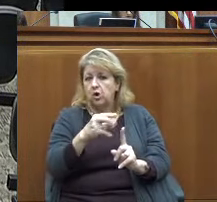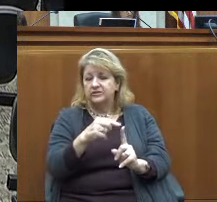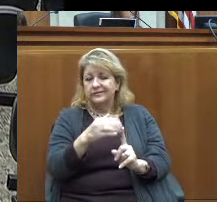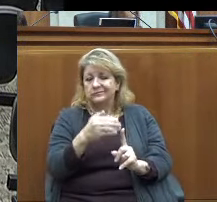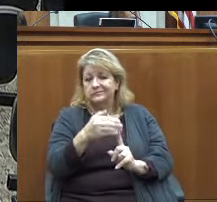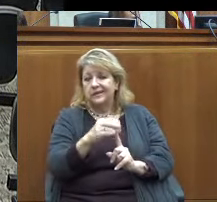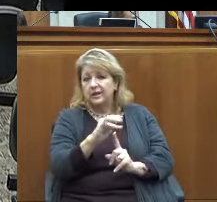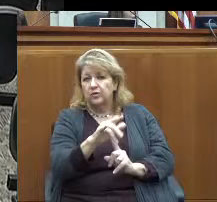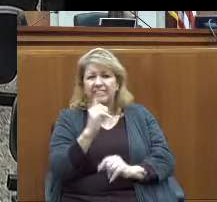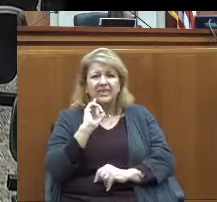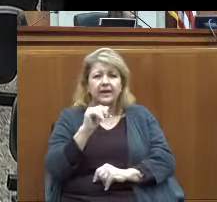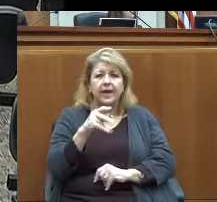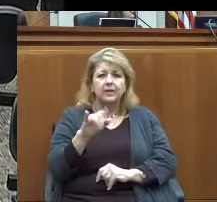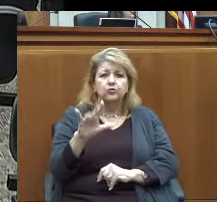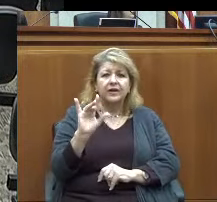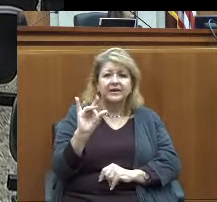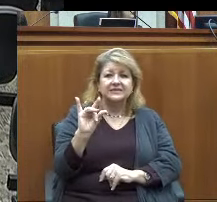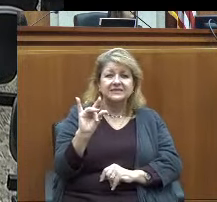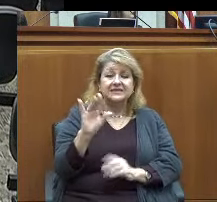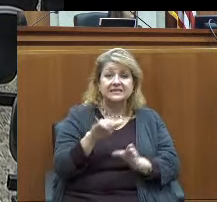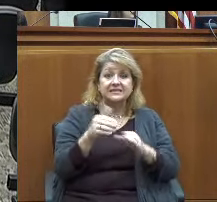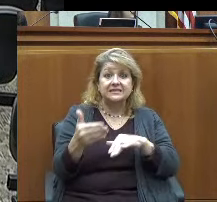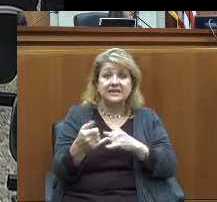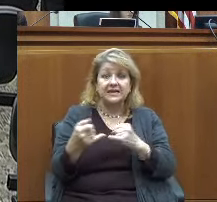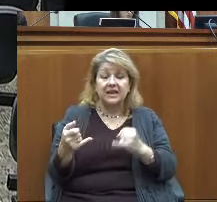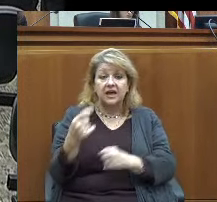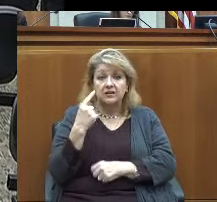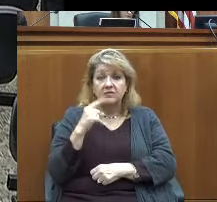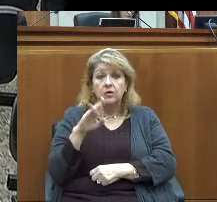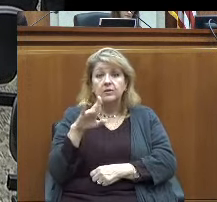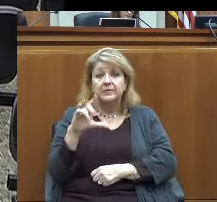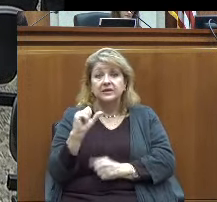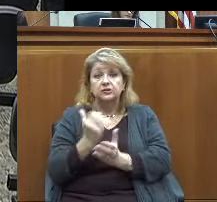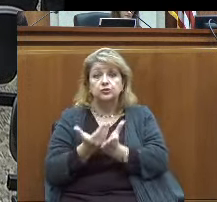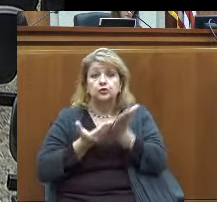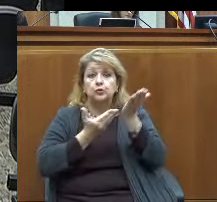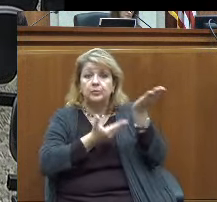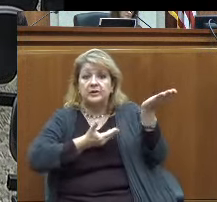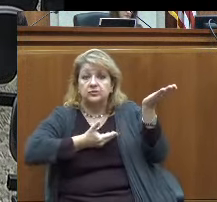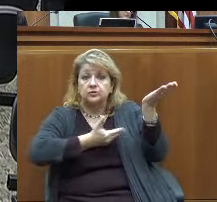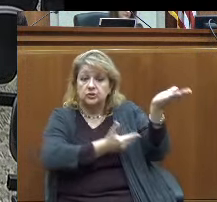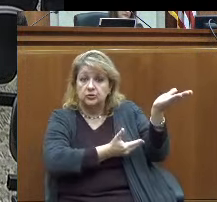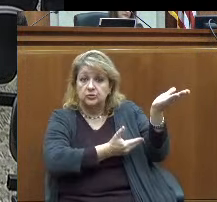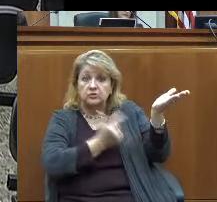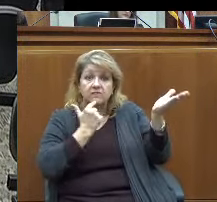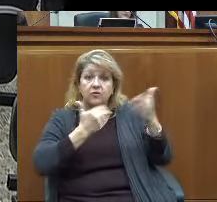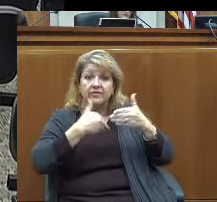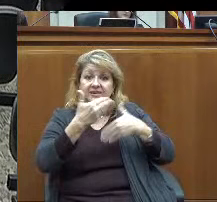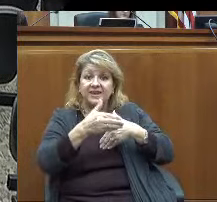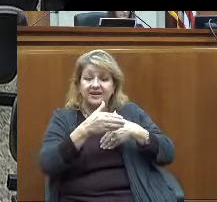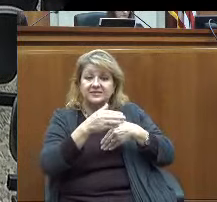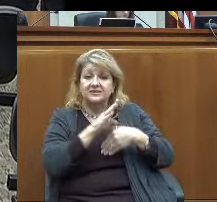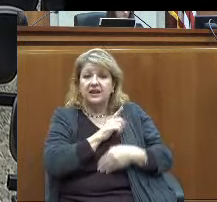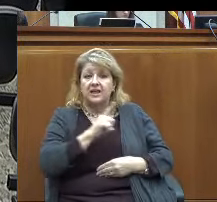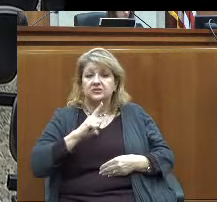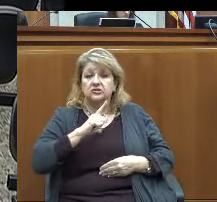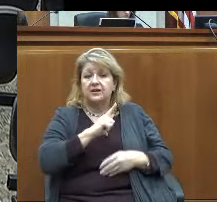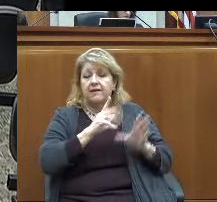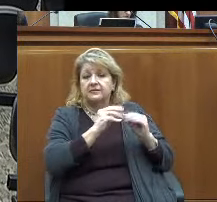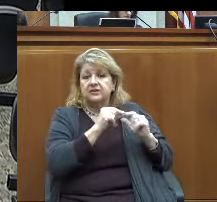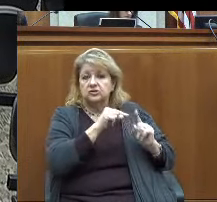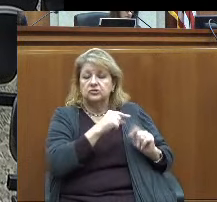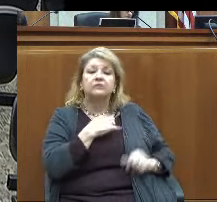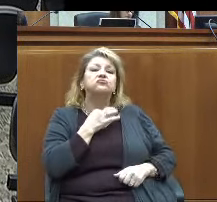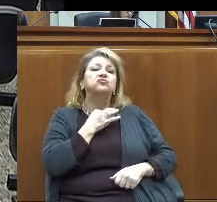I think it's April the 18th is the deadline for bills to be introduced for this next session. And so I'm